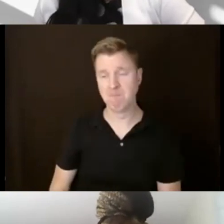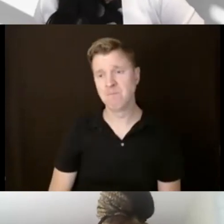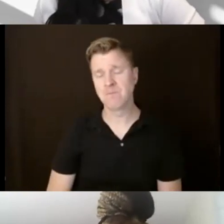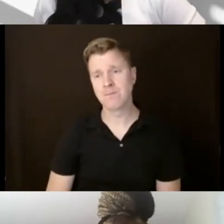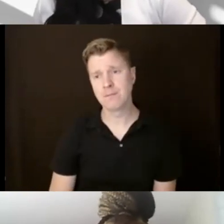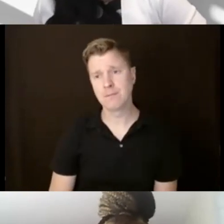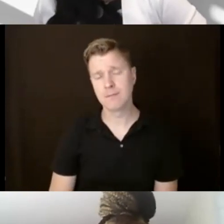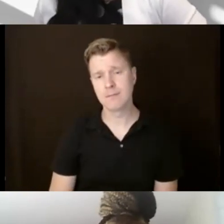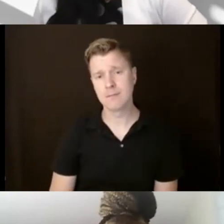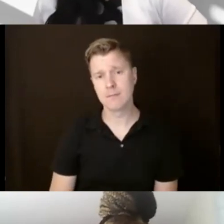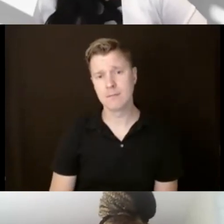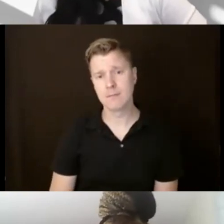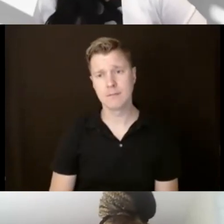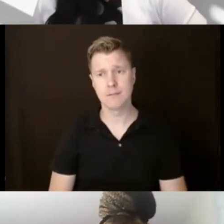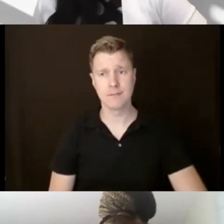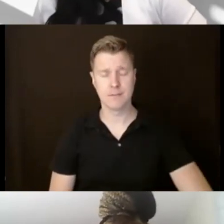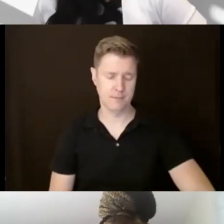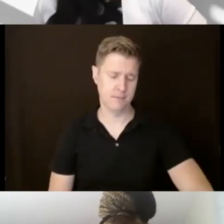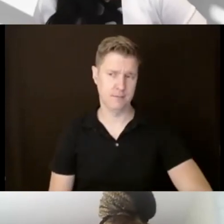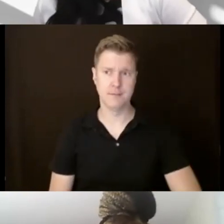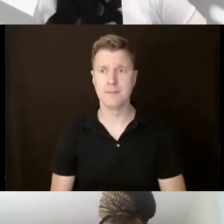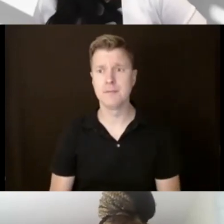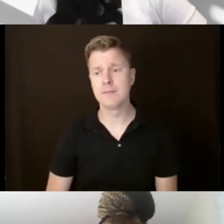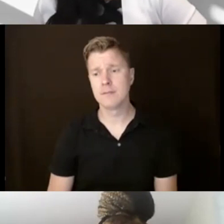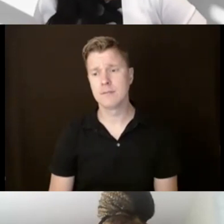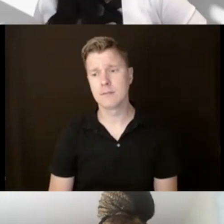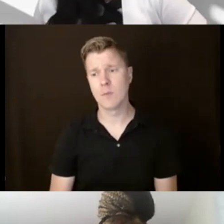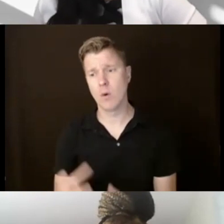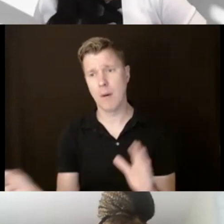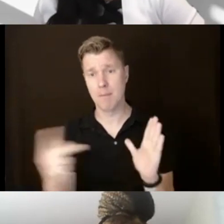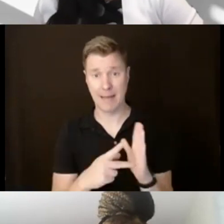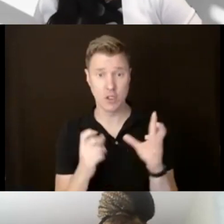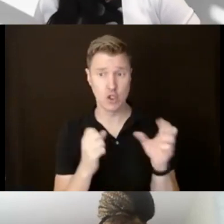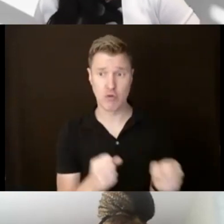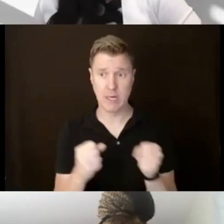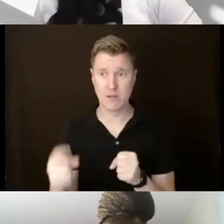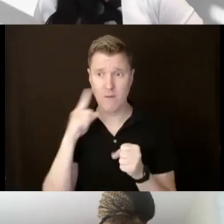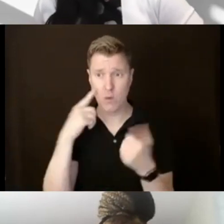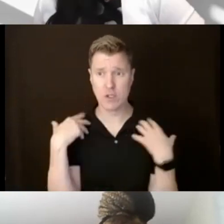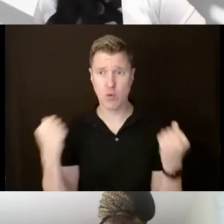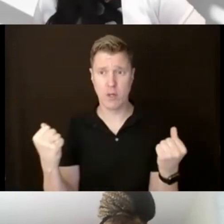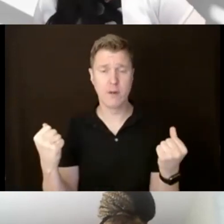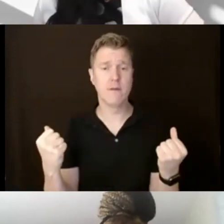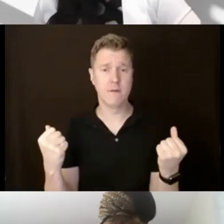just sign off because I know we're over. Could we circle back to the strategies for restorative justice as well?